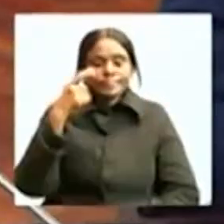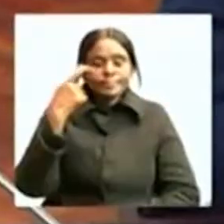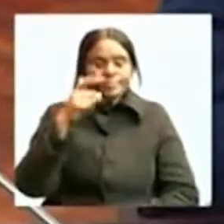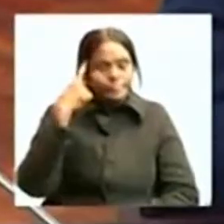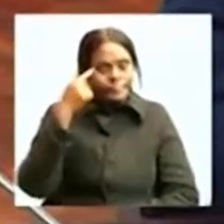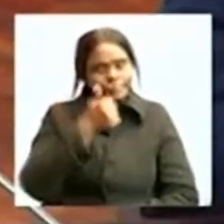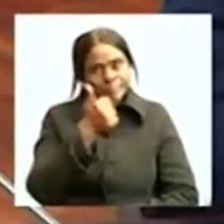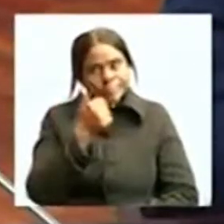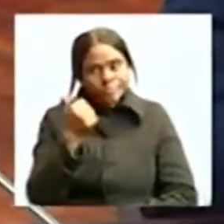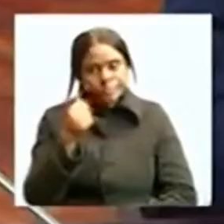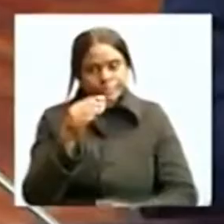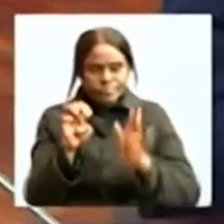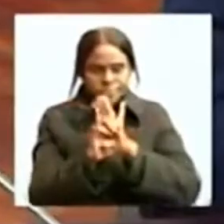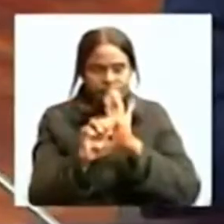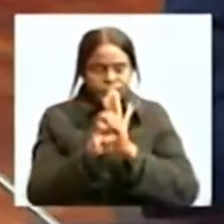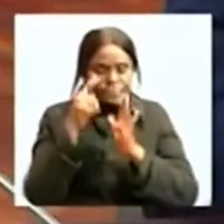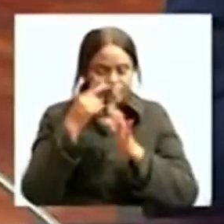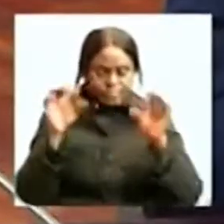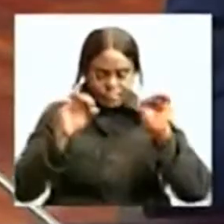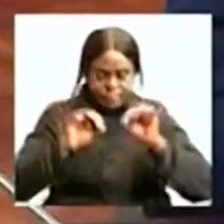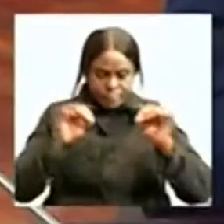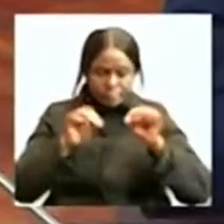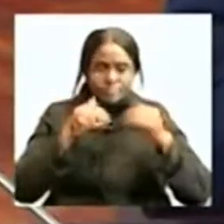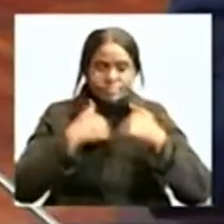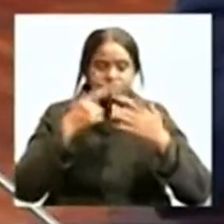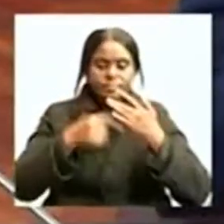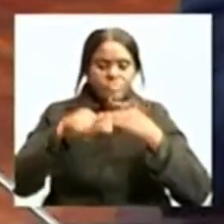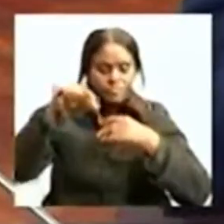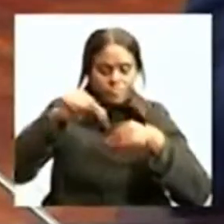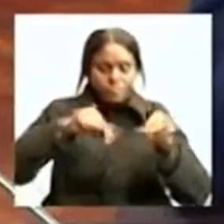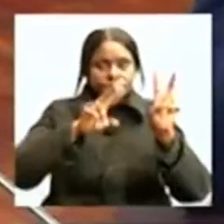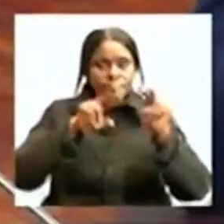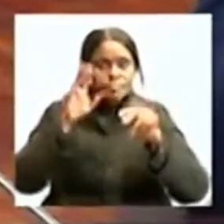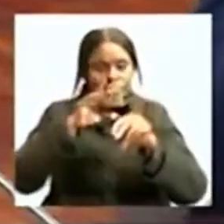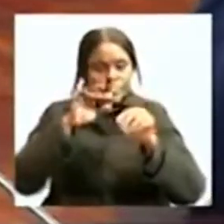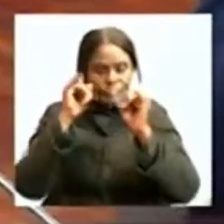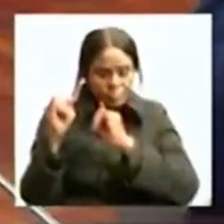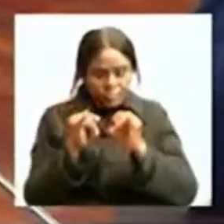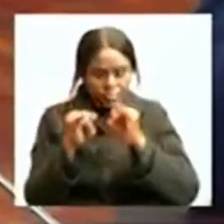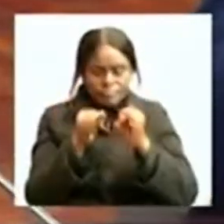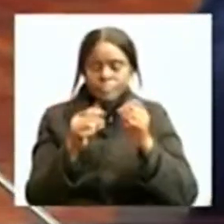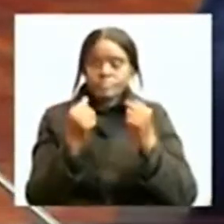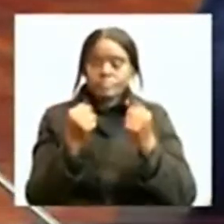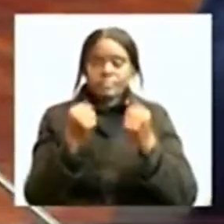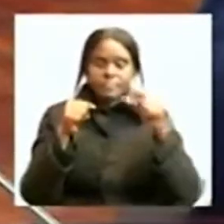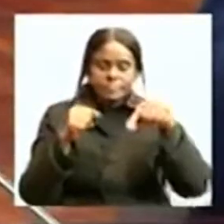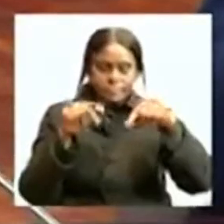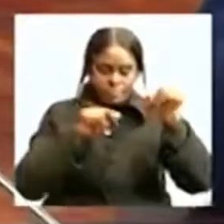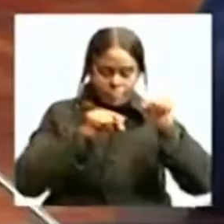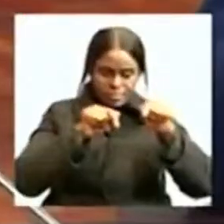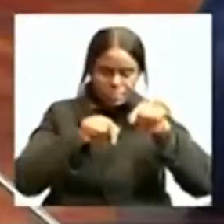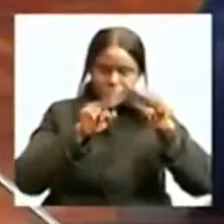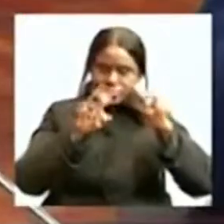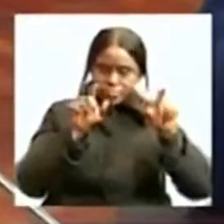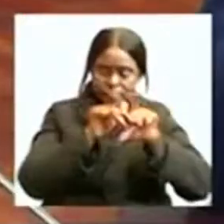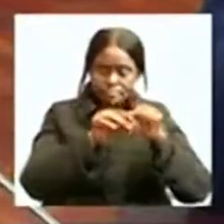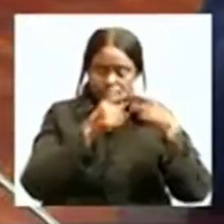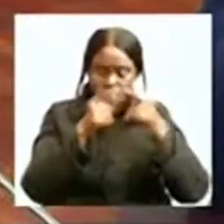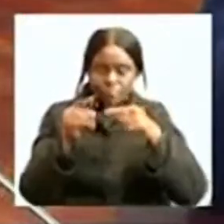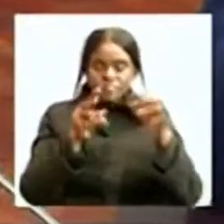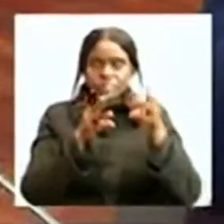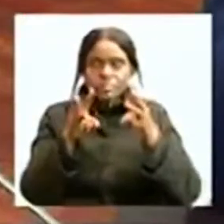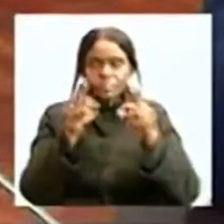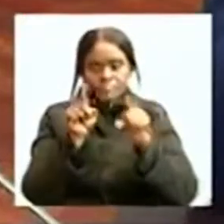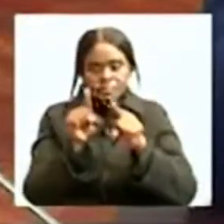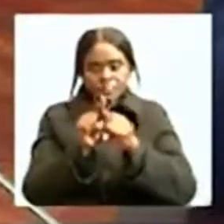any instances of non-compliance, conduct quality inspections, implement stringent quality control checks at different stages